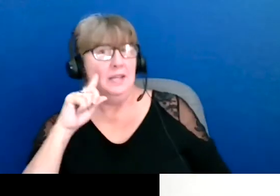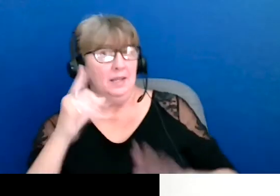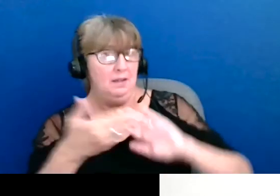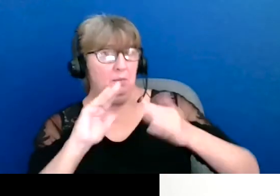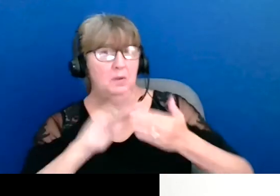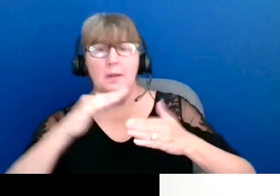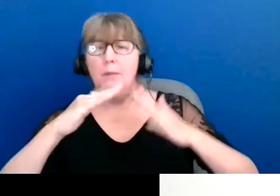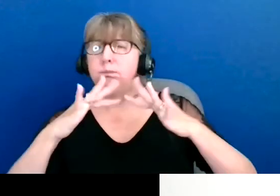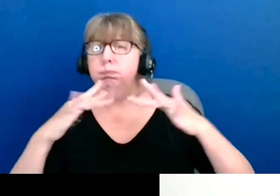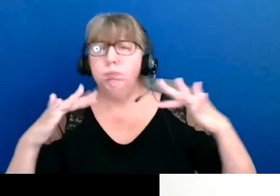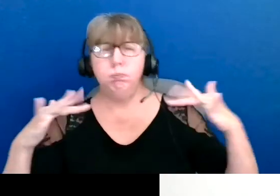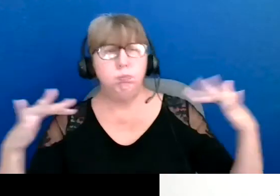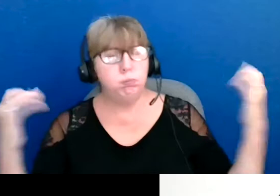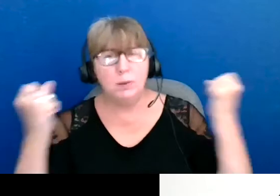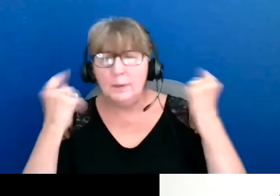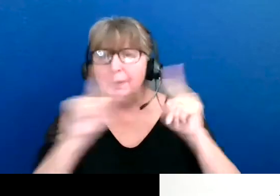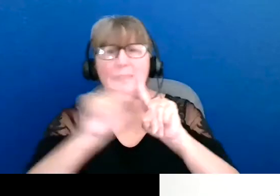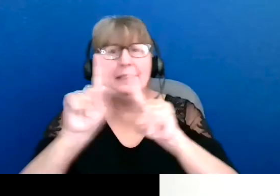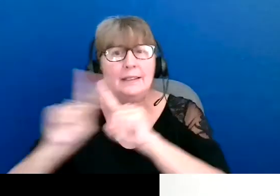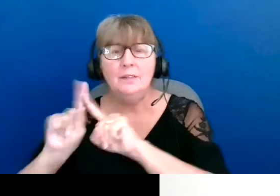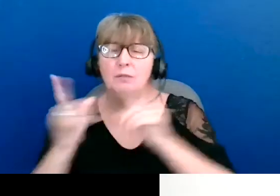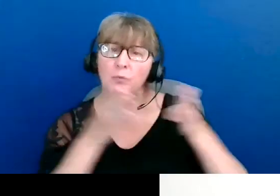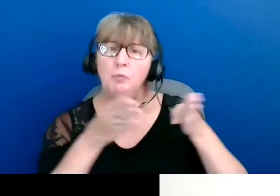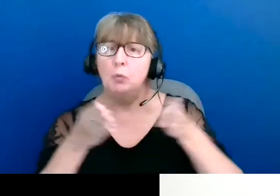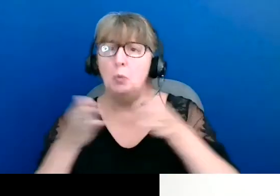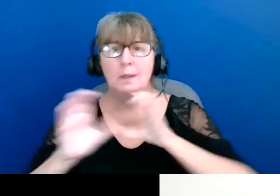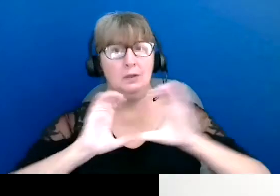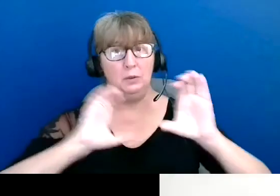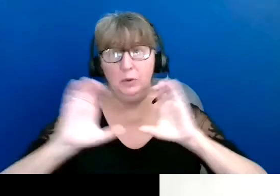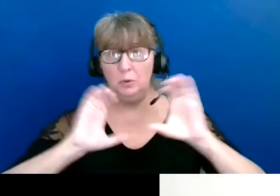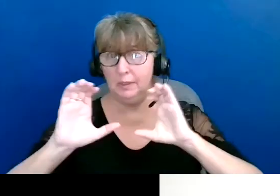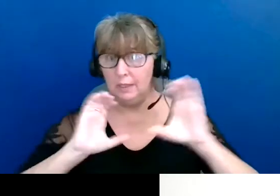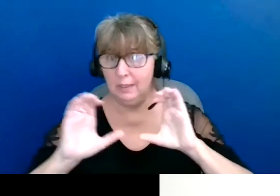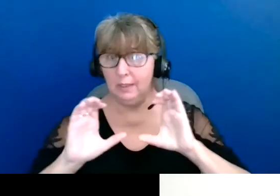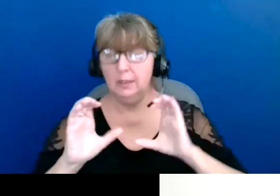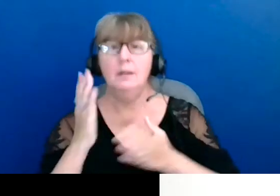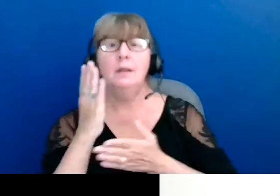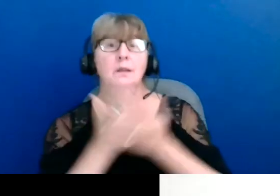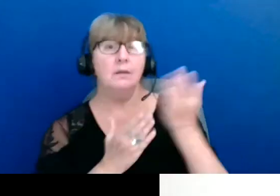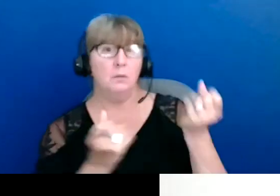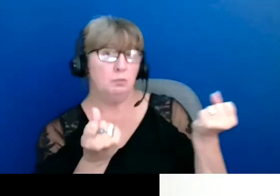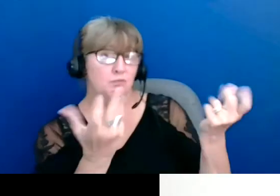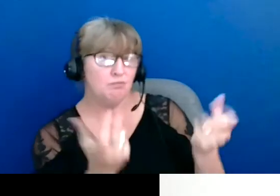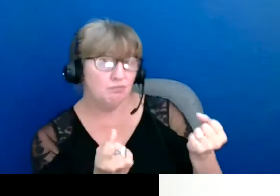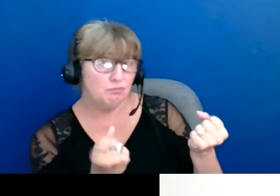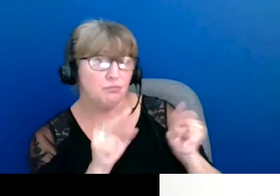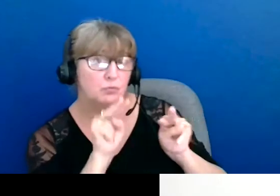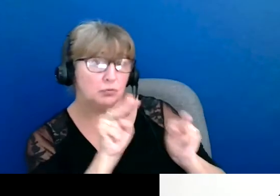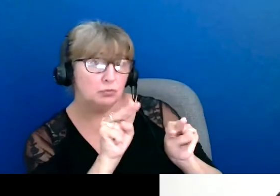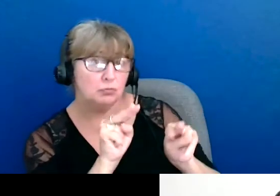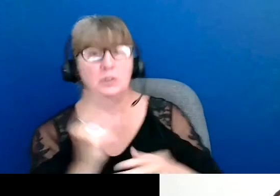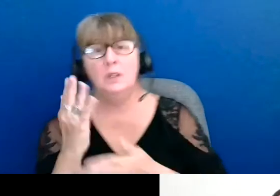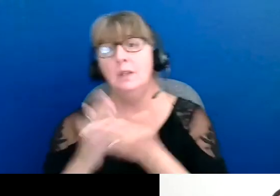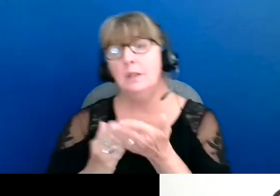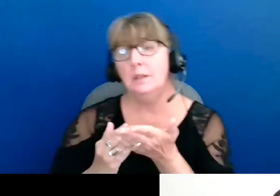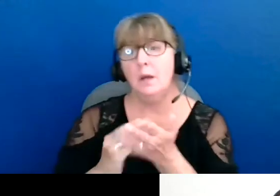diverse, many different ways to communicate. Some through visual sign language, some through